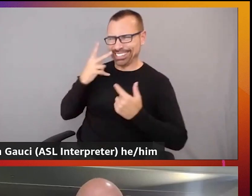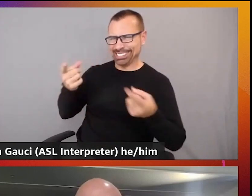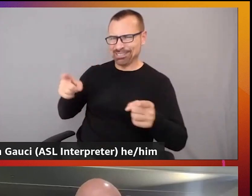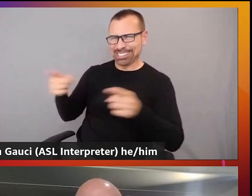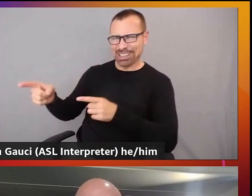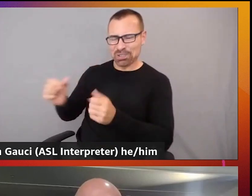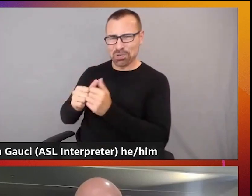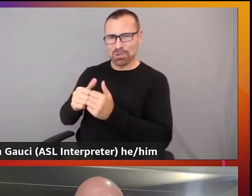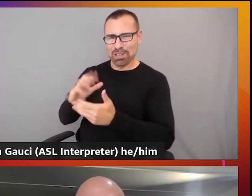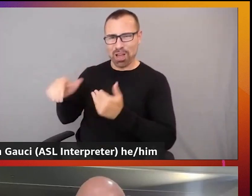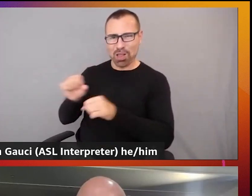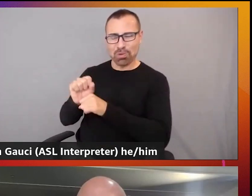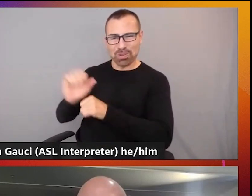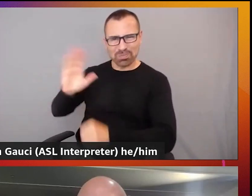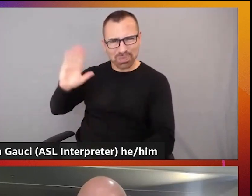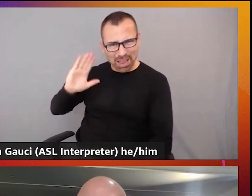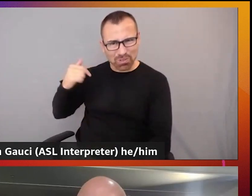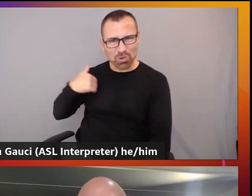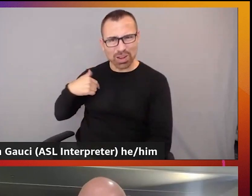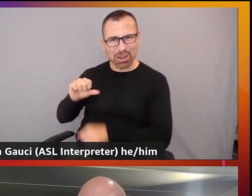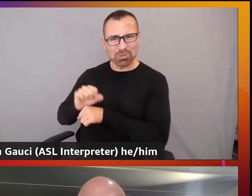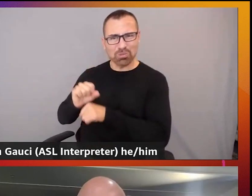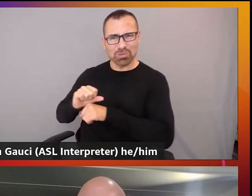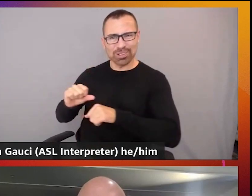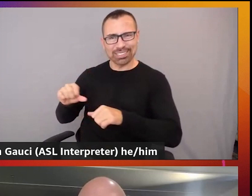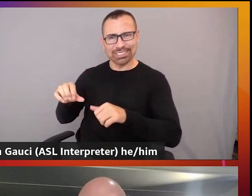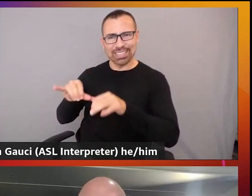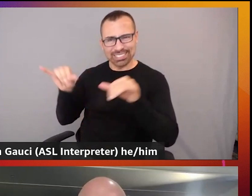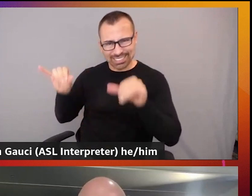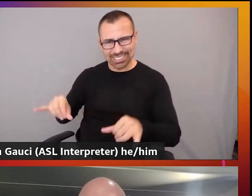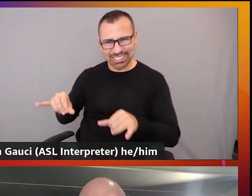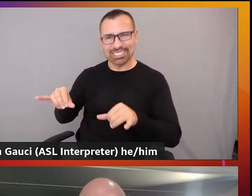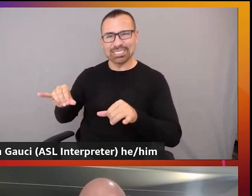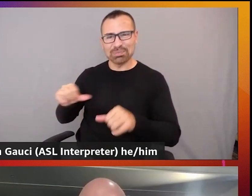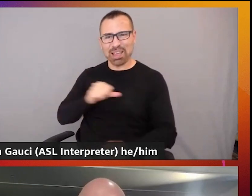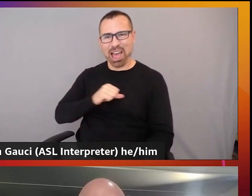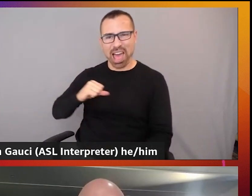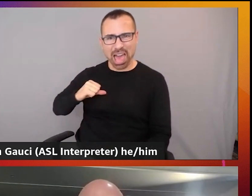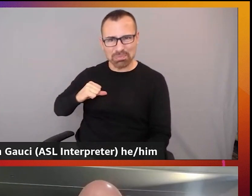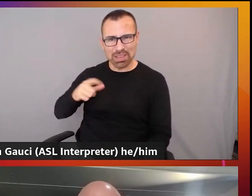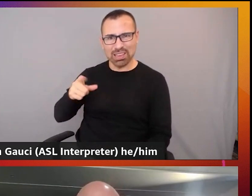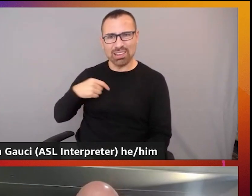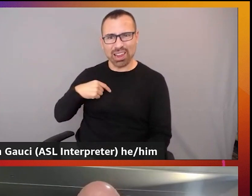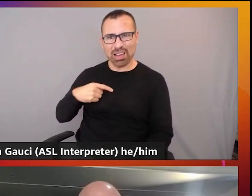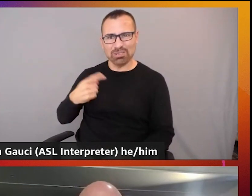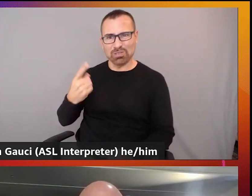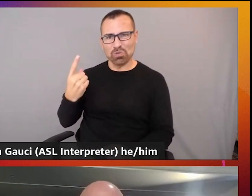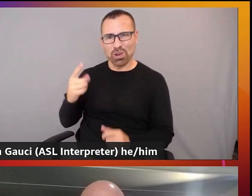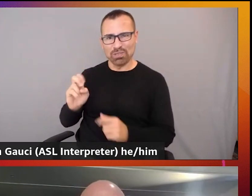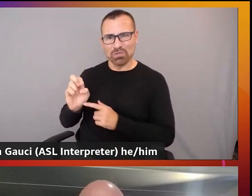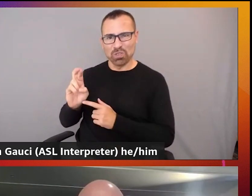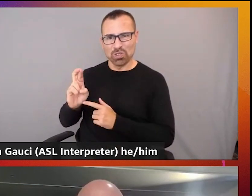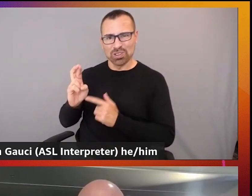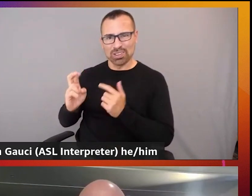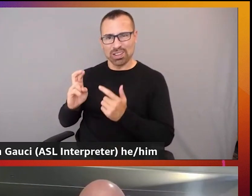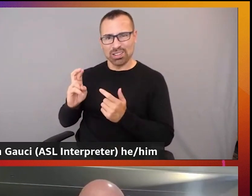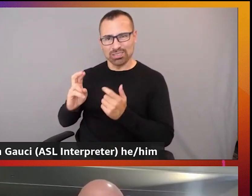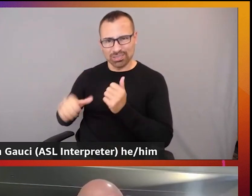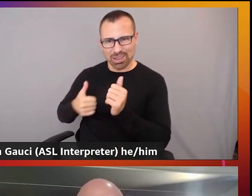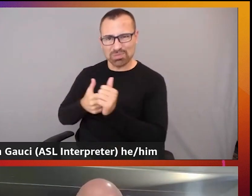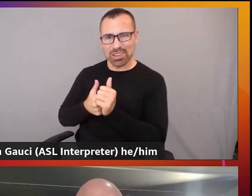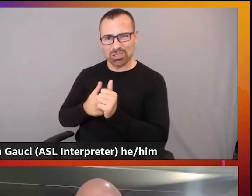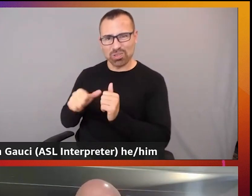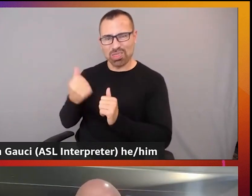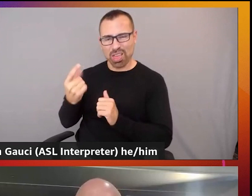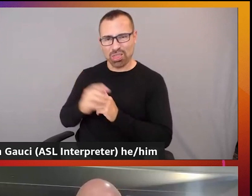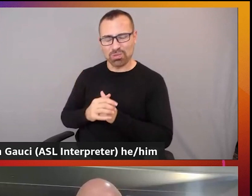a systems admin and just upgrading from one version of a server product to another and had to do a schema